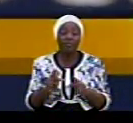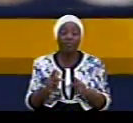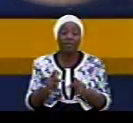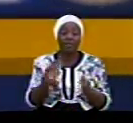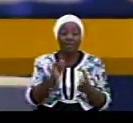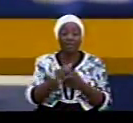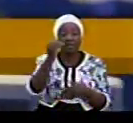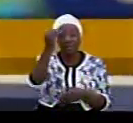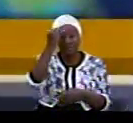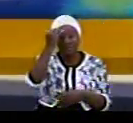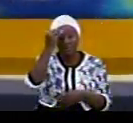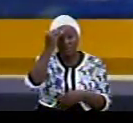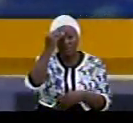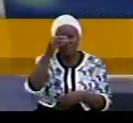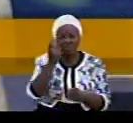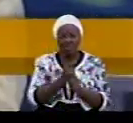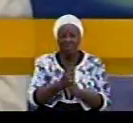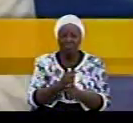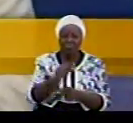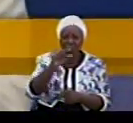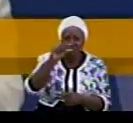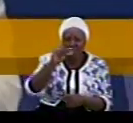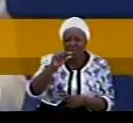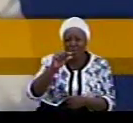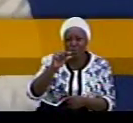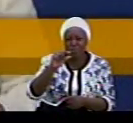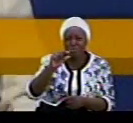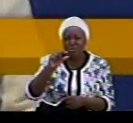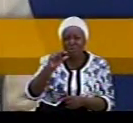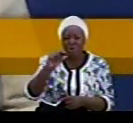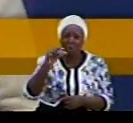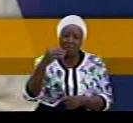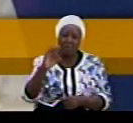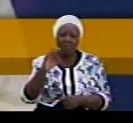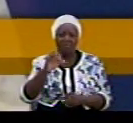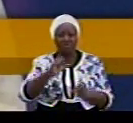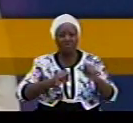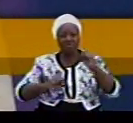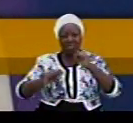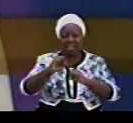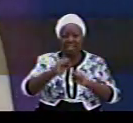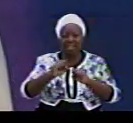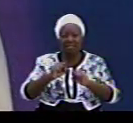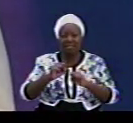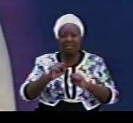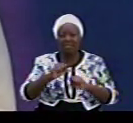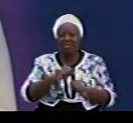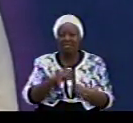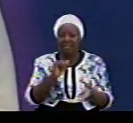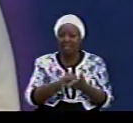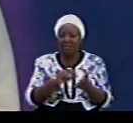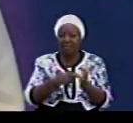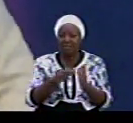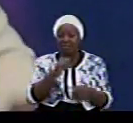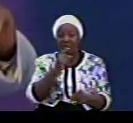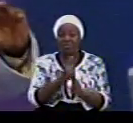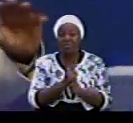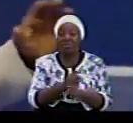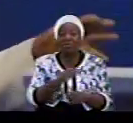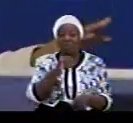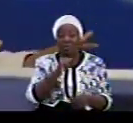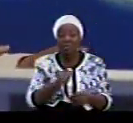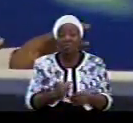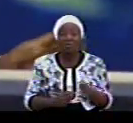a little bit of science. When I said a little bit, not up to 1%. When